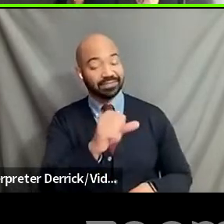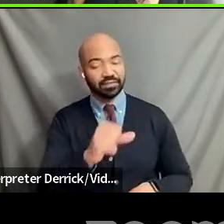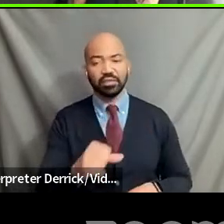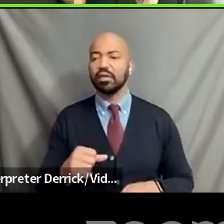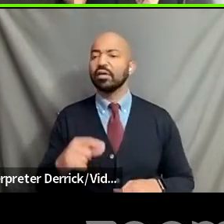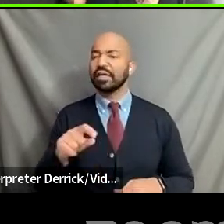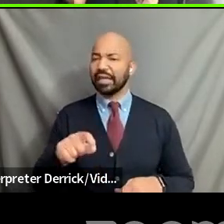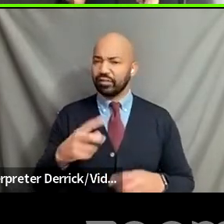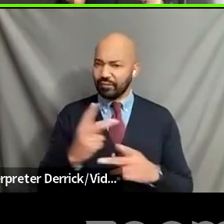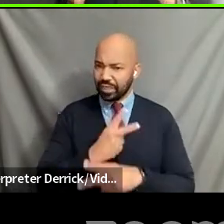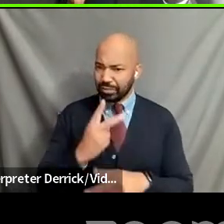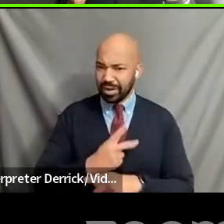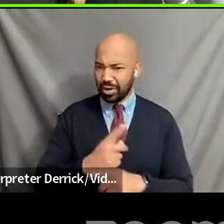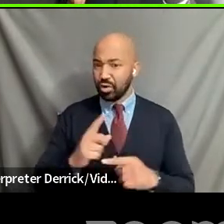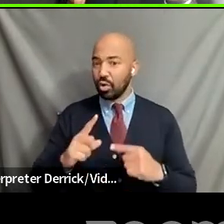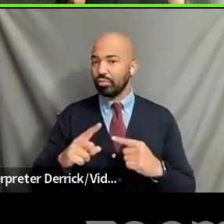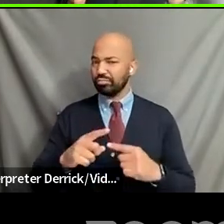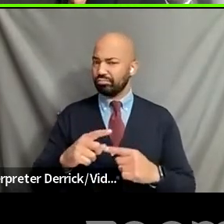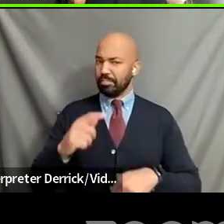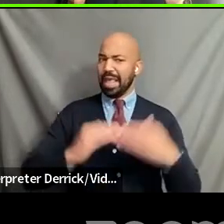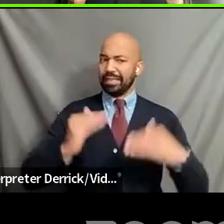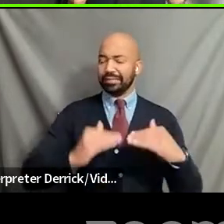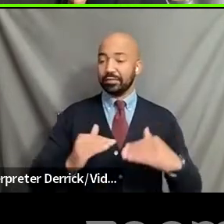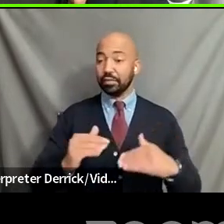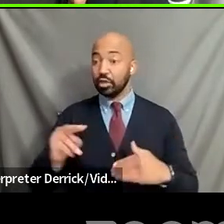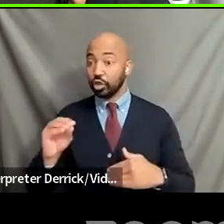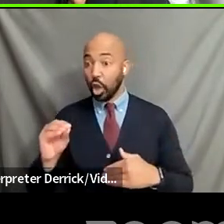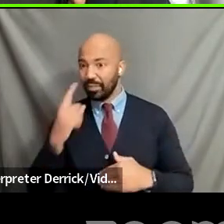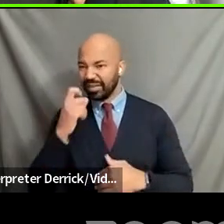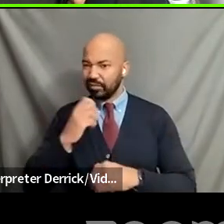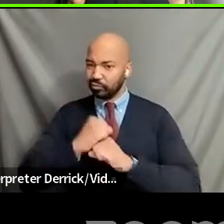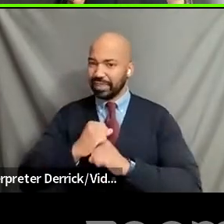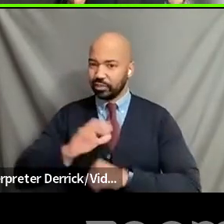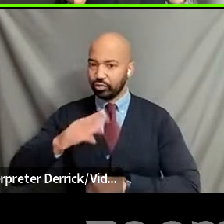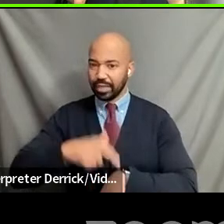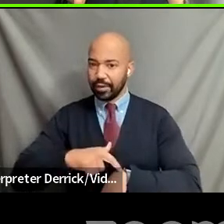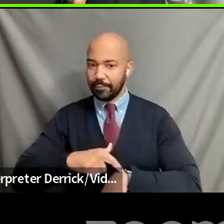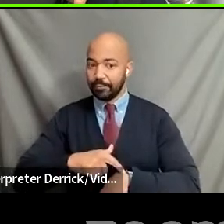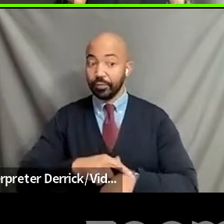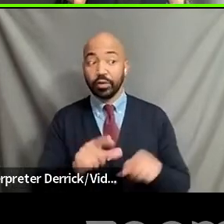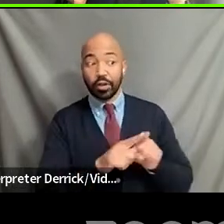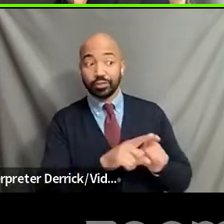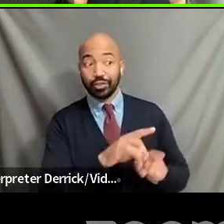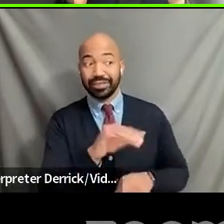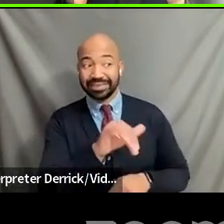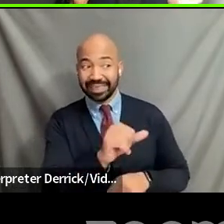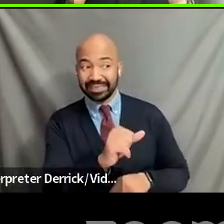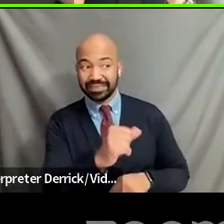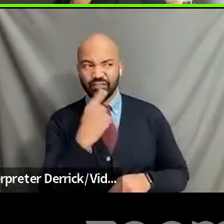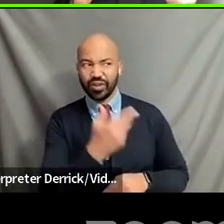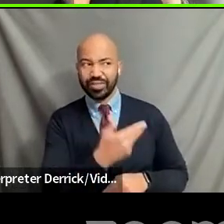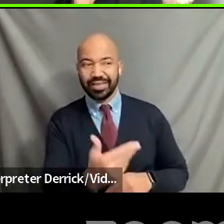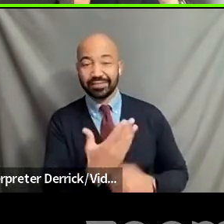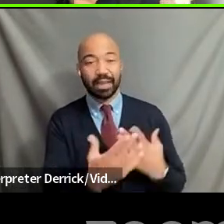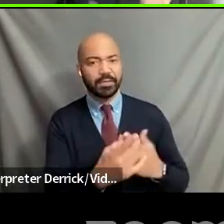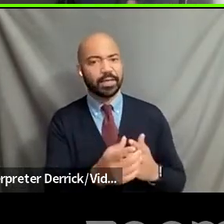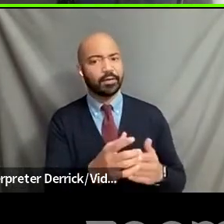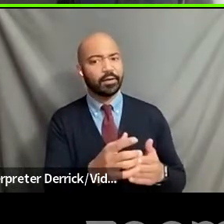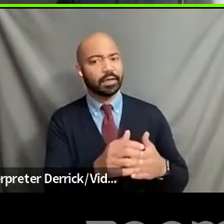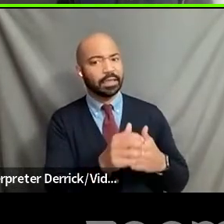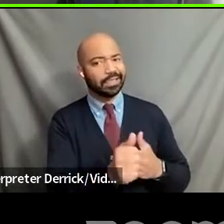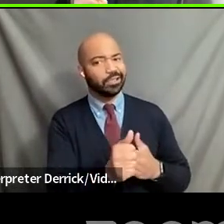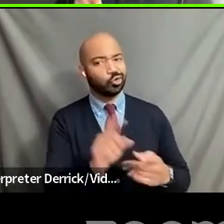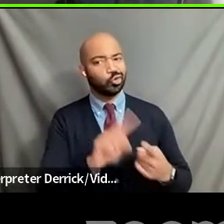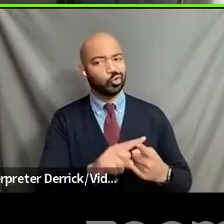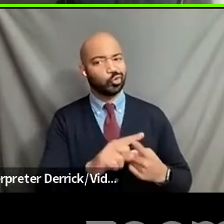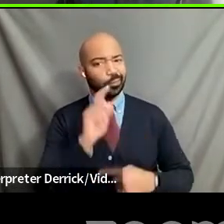to protect your time, and also when to say yes to like things that can lead you to really cool places. So that's a hard balance,